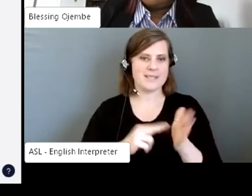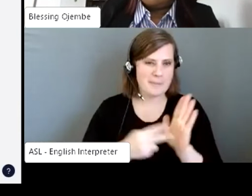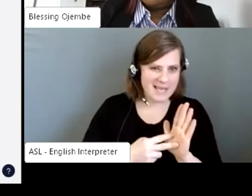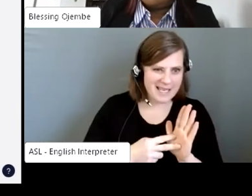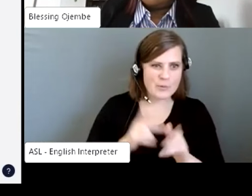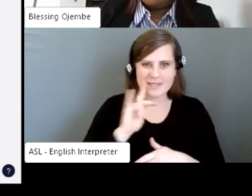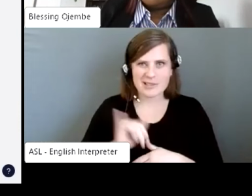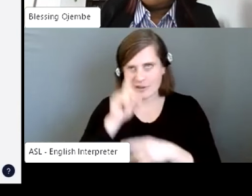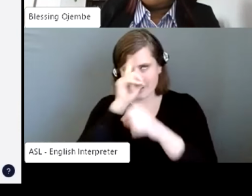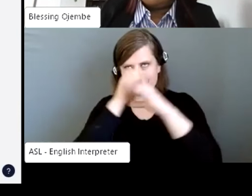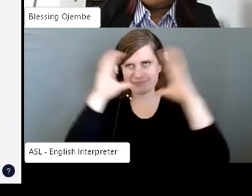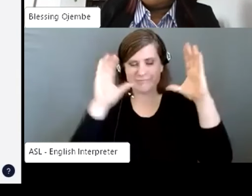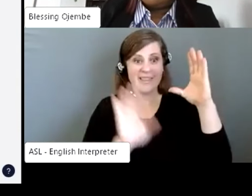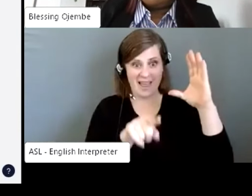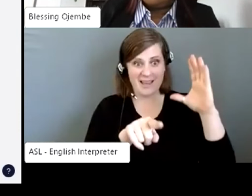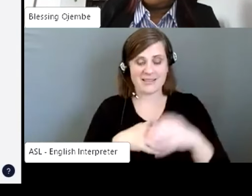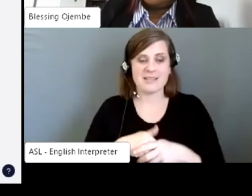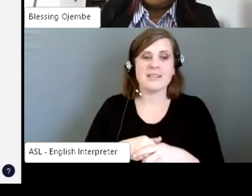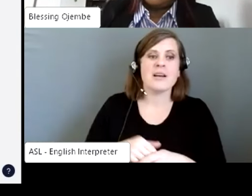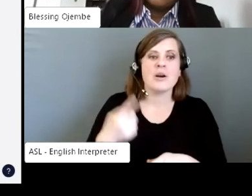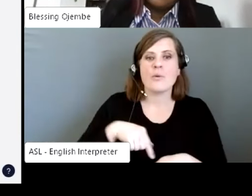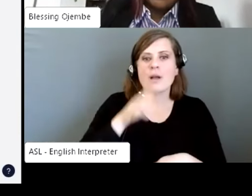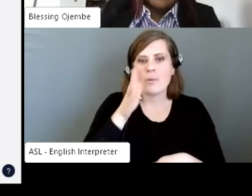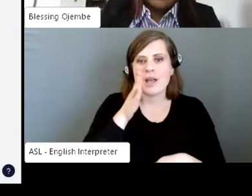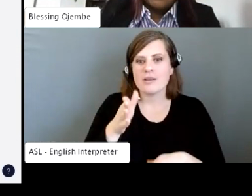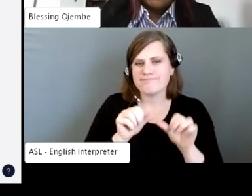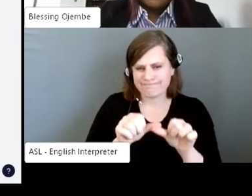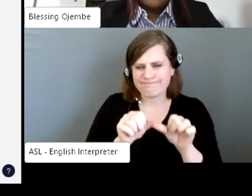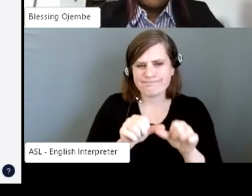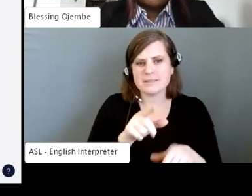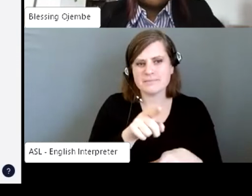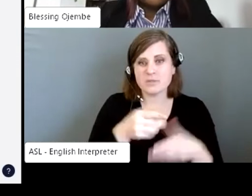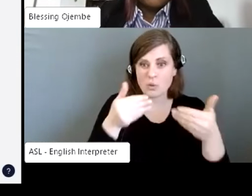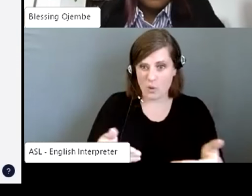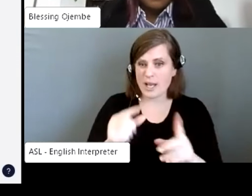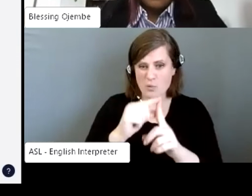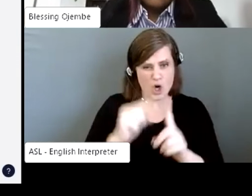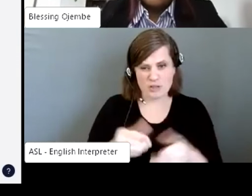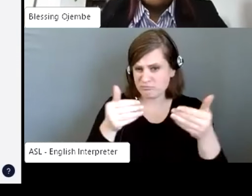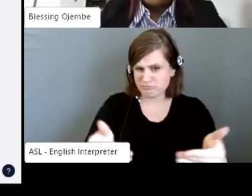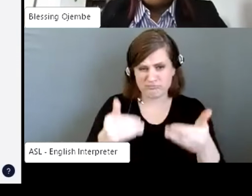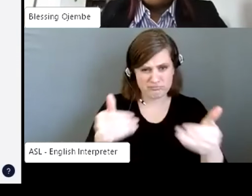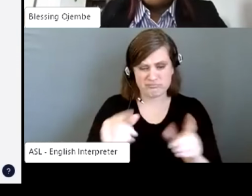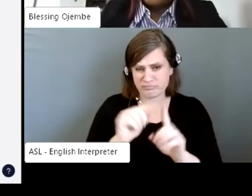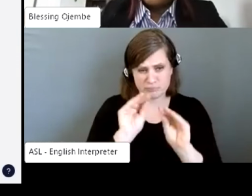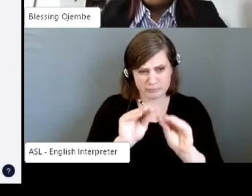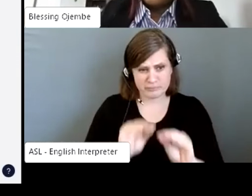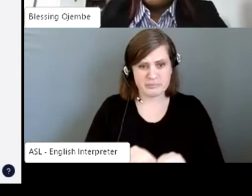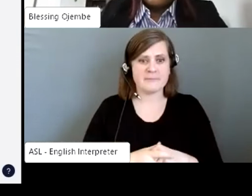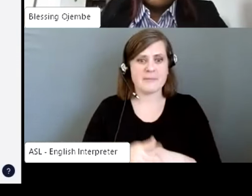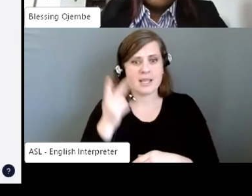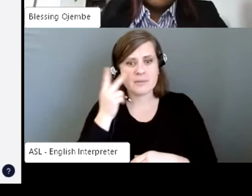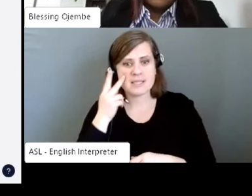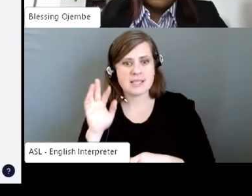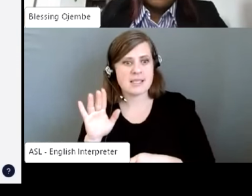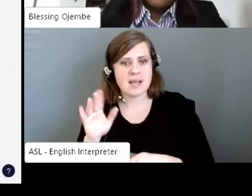in your mind. I think we are going to keep playing around with this, keep typing as much as you can. And I'm trying to quickly look